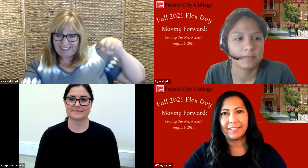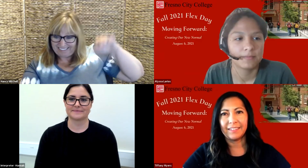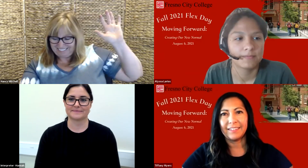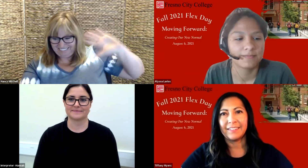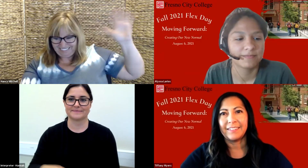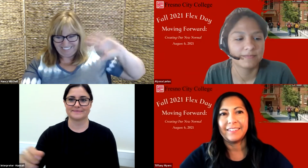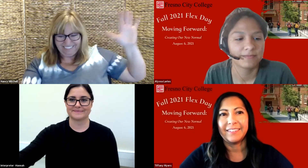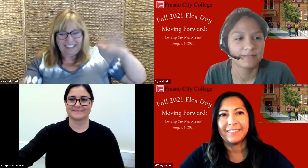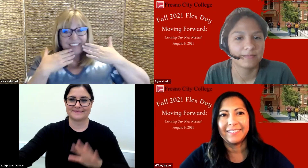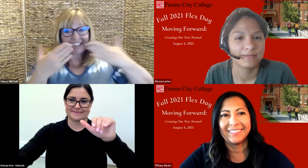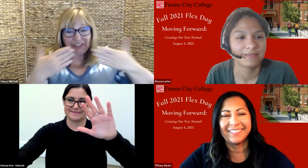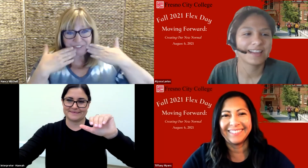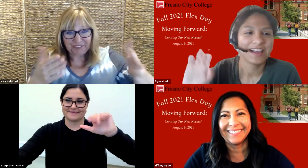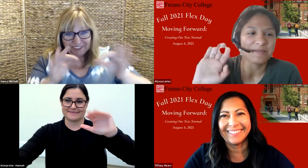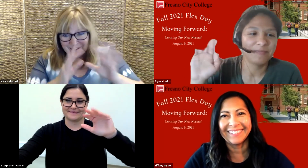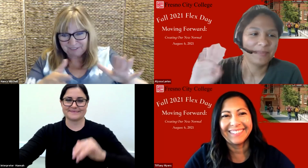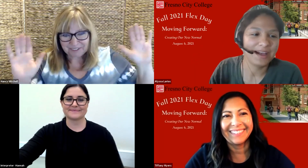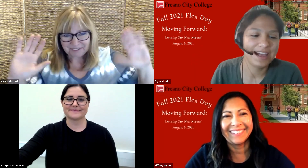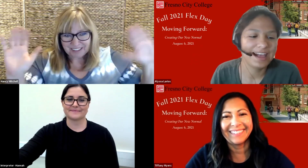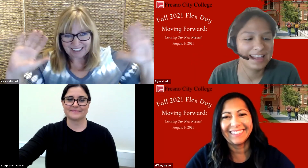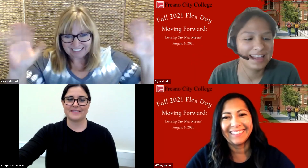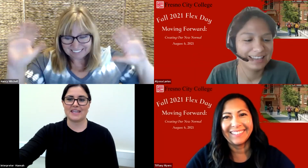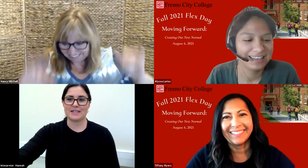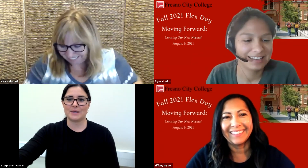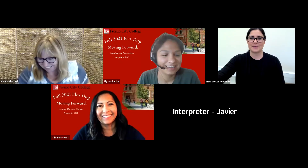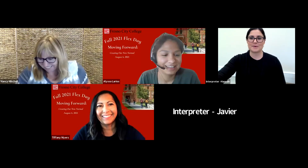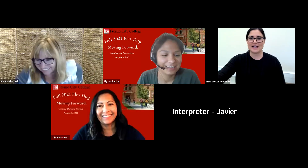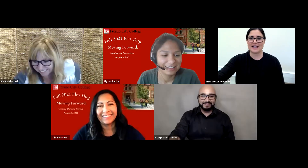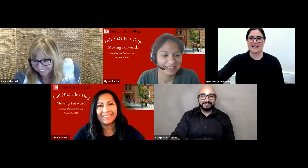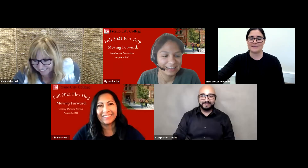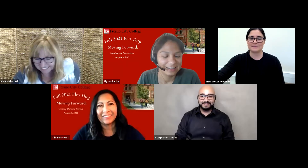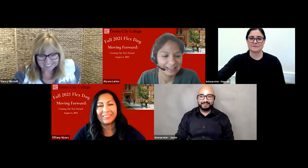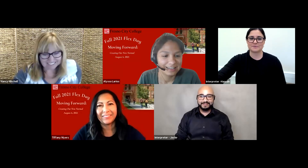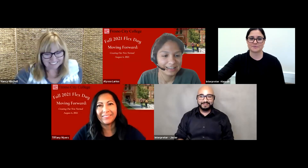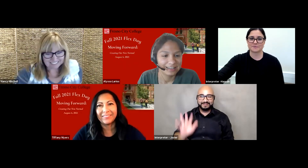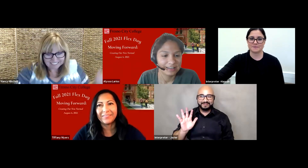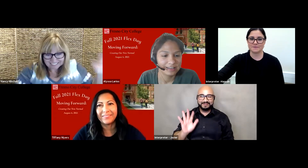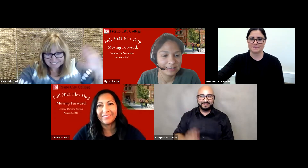Goodbye. Thank you. Bye.